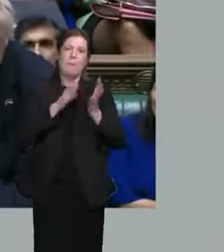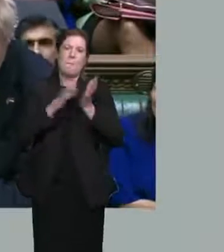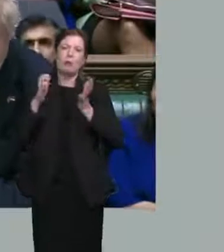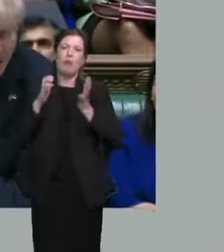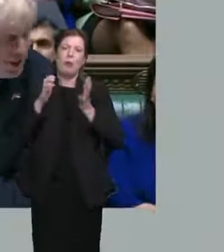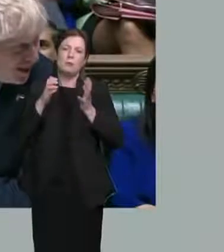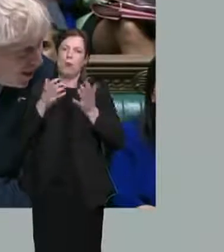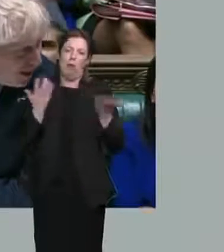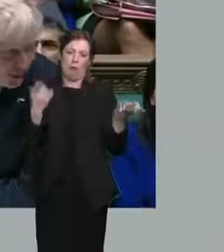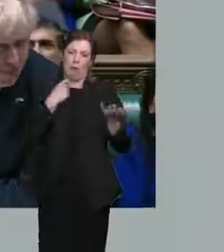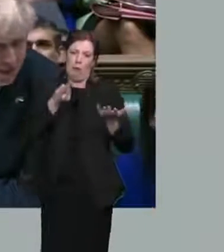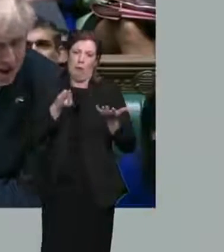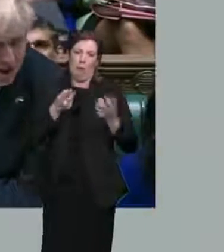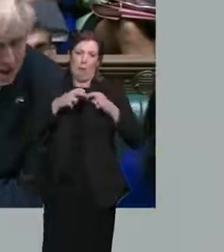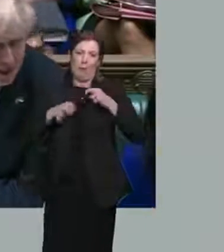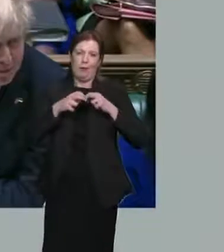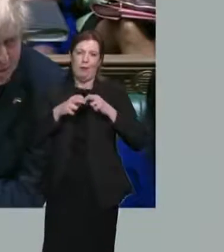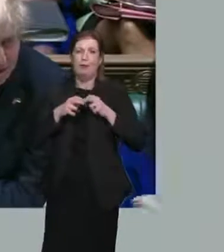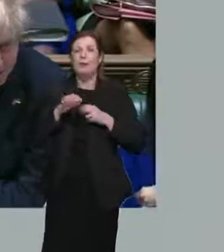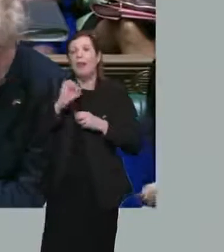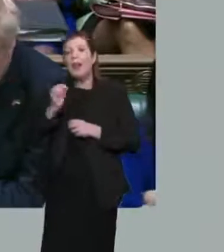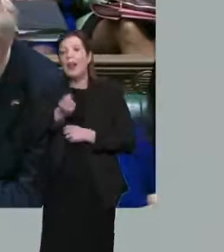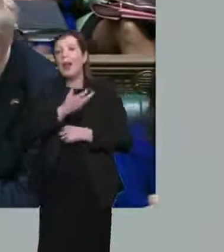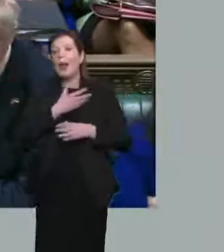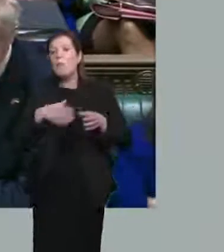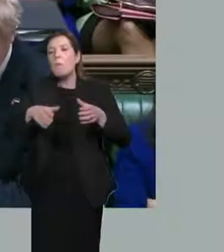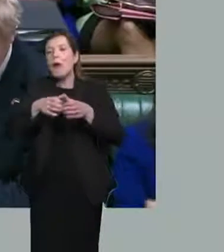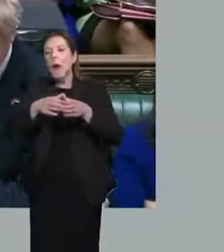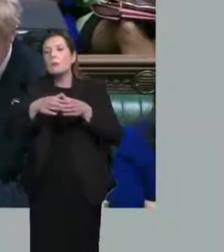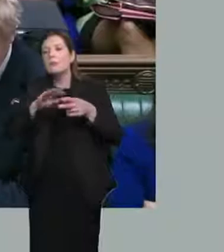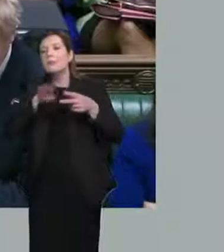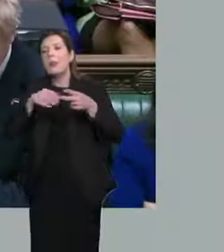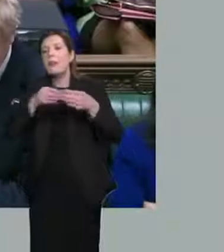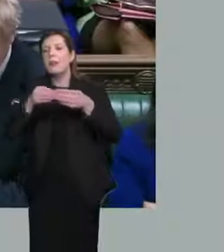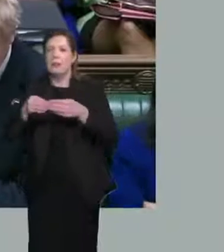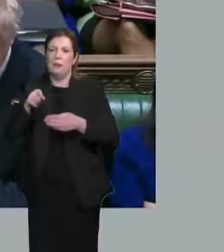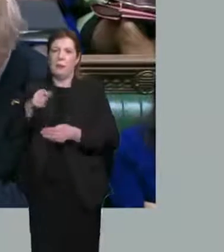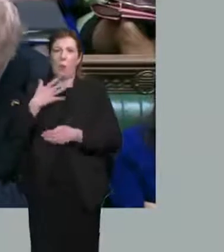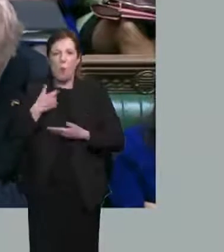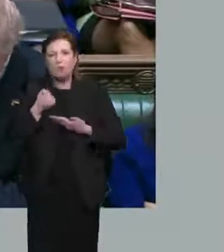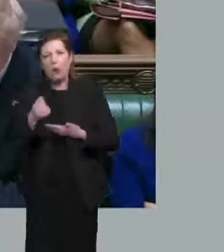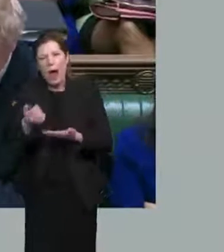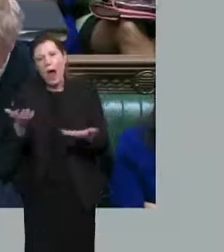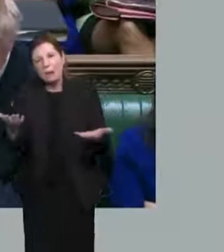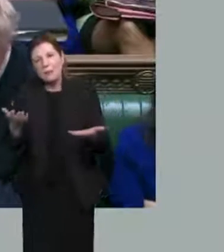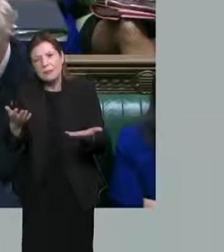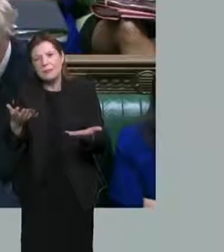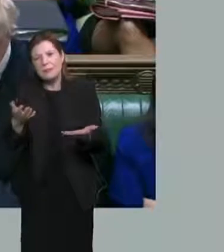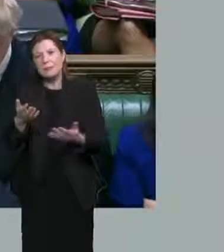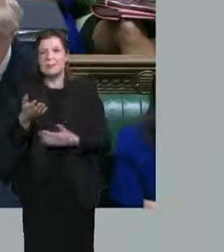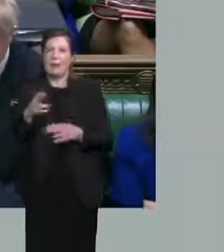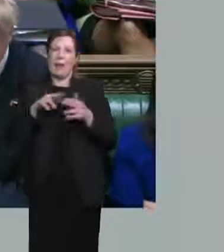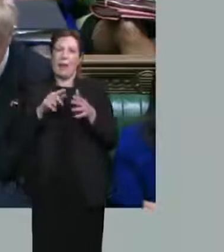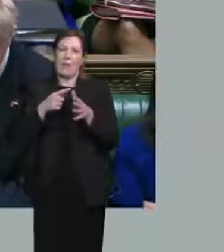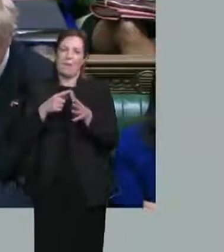though the deputy leader of the Labour Party shouts for me to secure her a train. I'll do. I'm sure that everybody has heard the